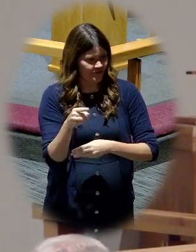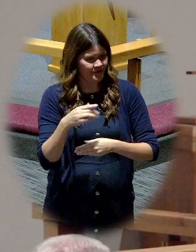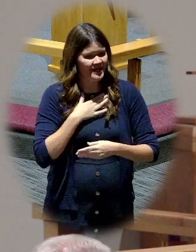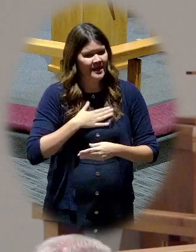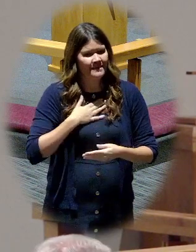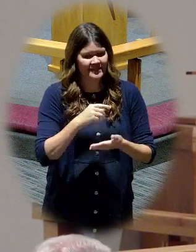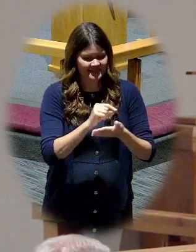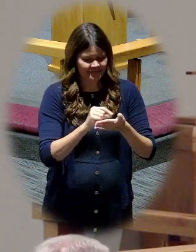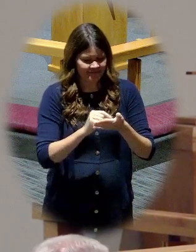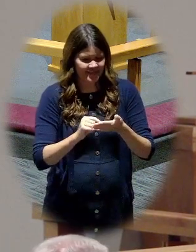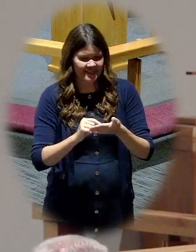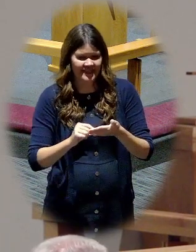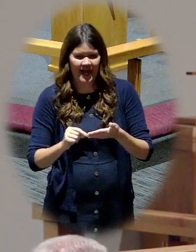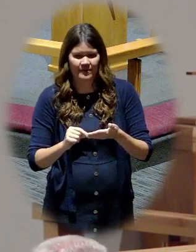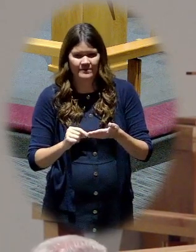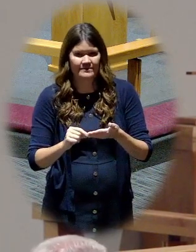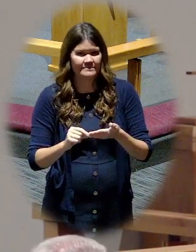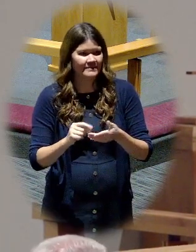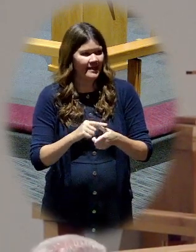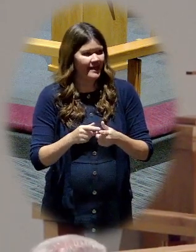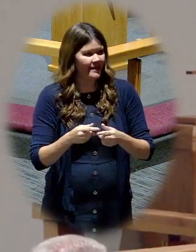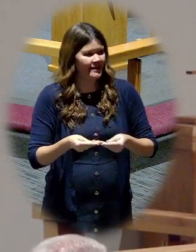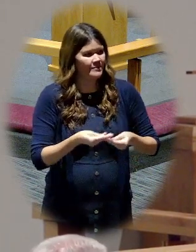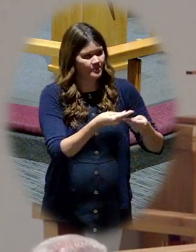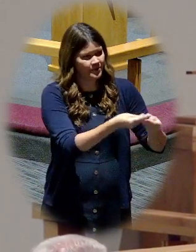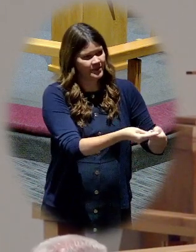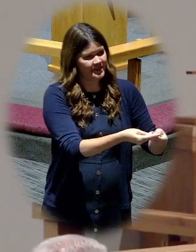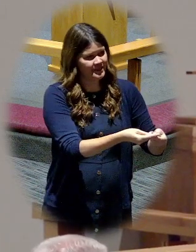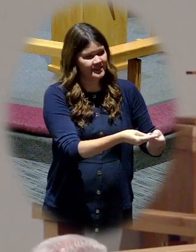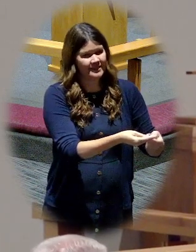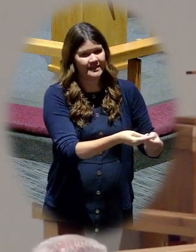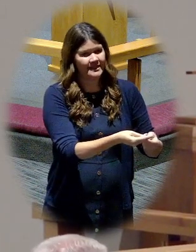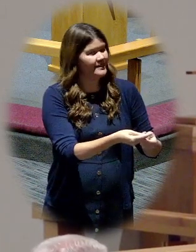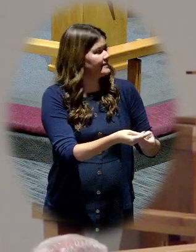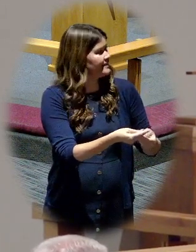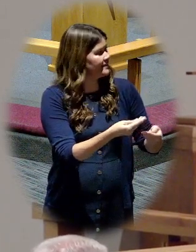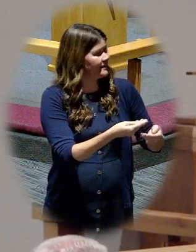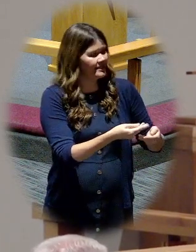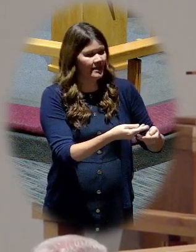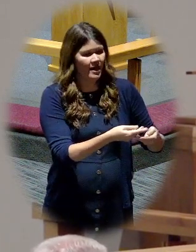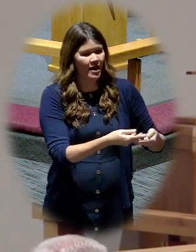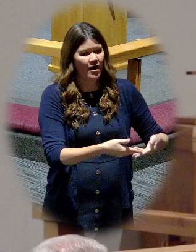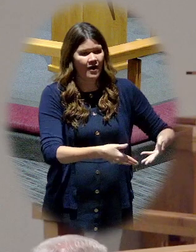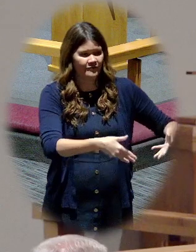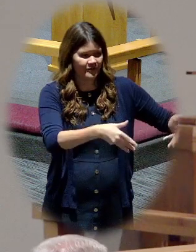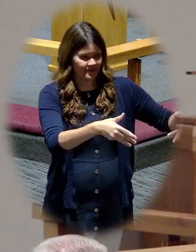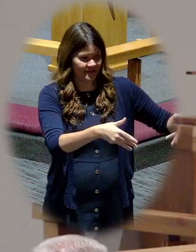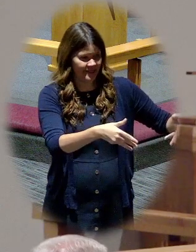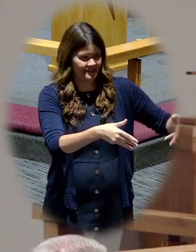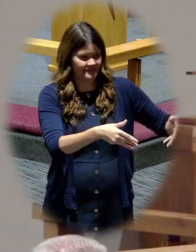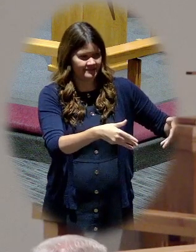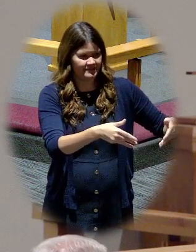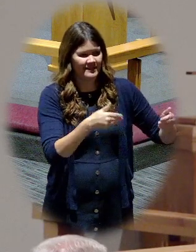that out and drop it in one of our plates in the back.